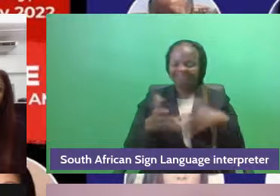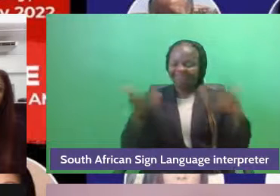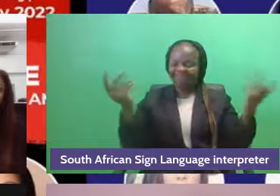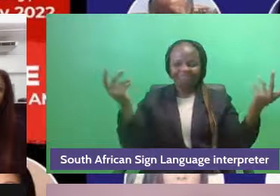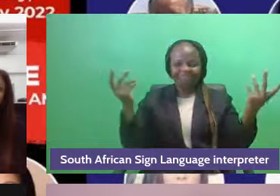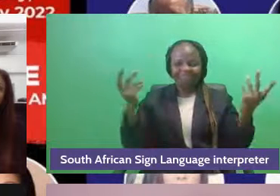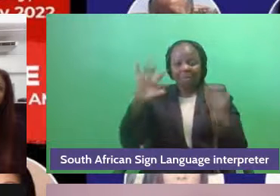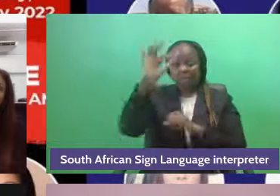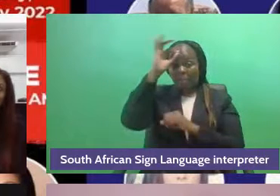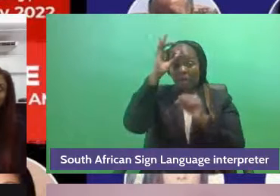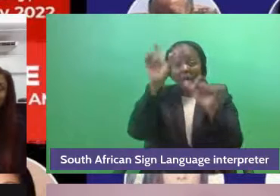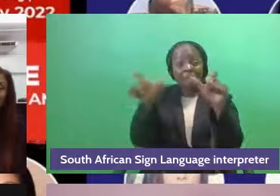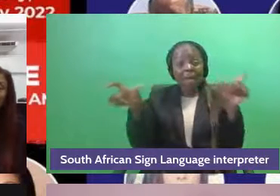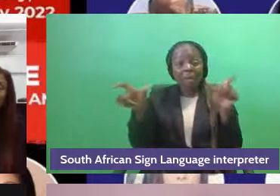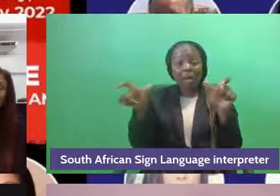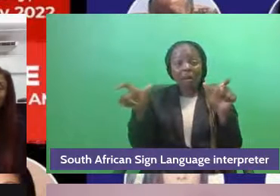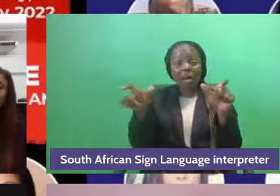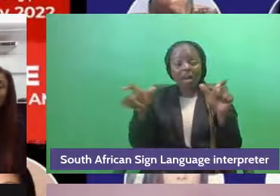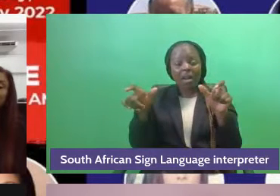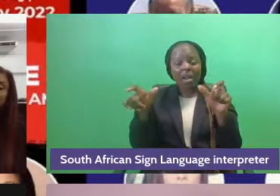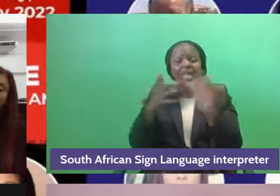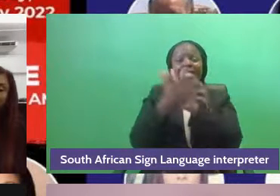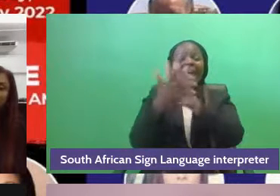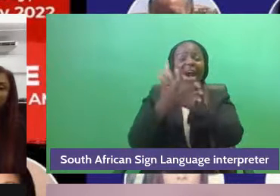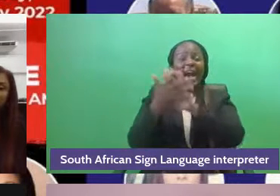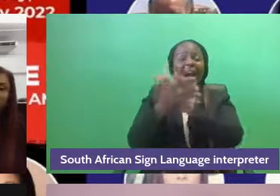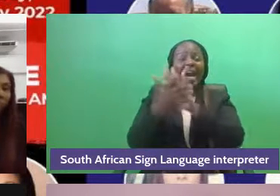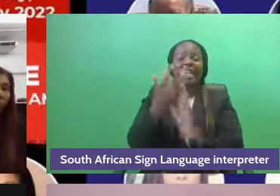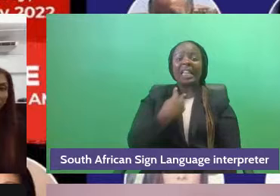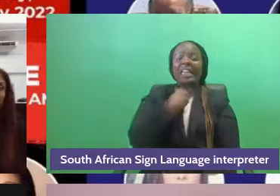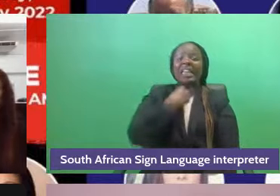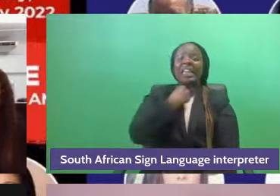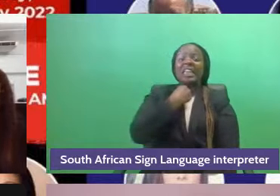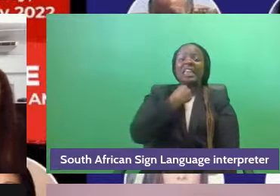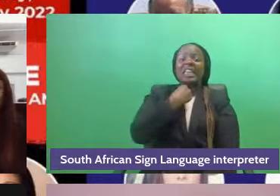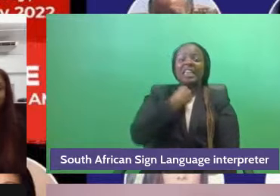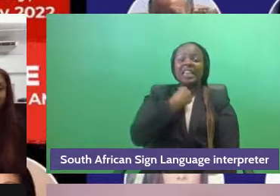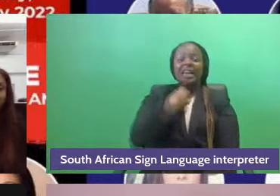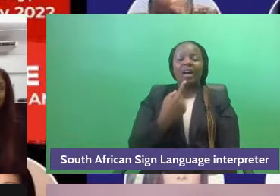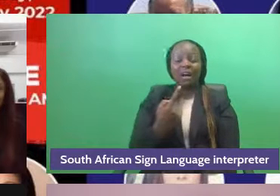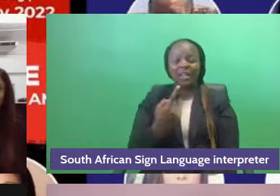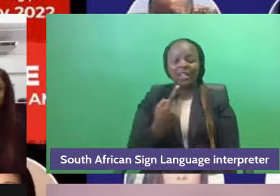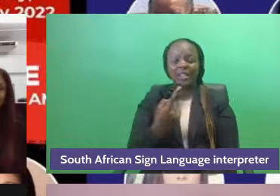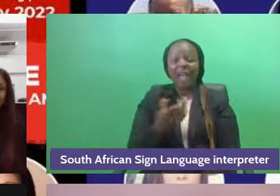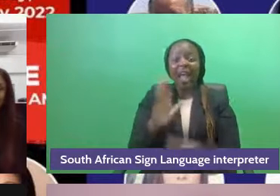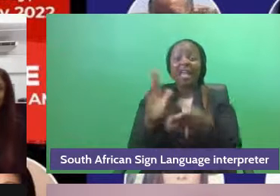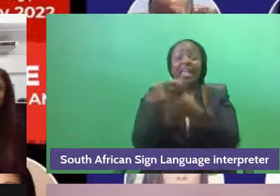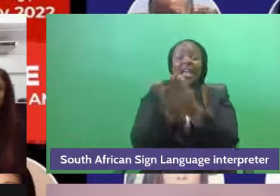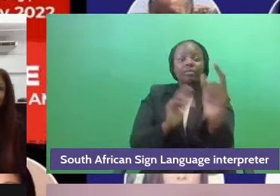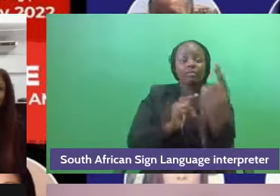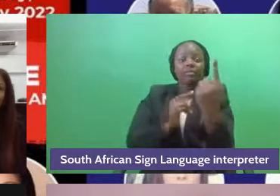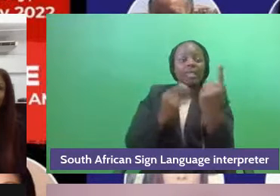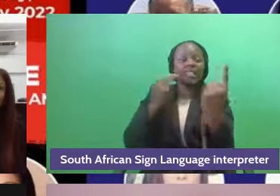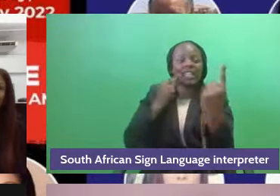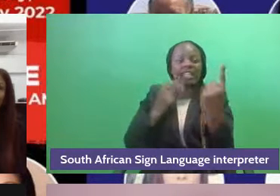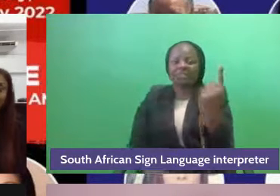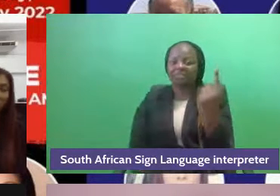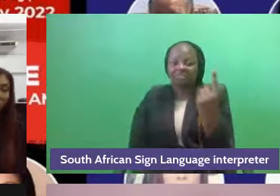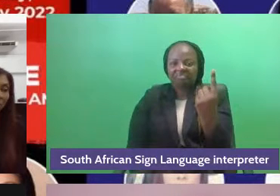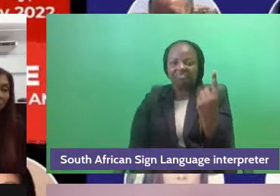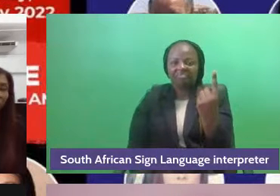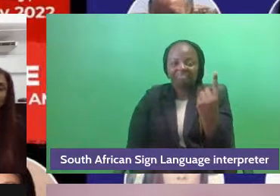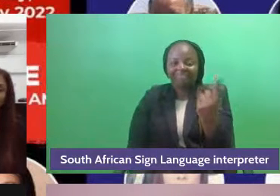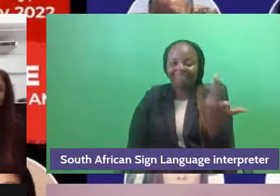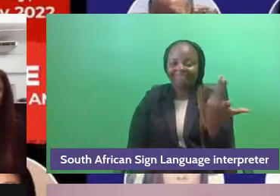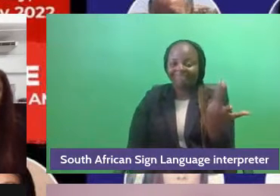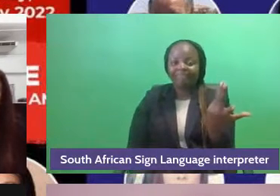police officers are still equipped with sign language, or still are able to handle cases of sign language, where